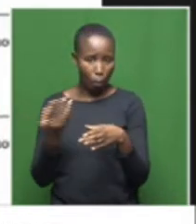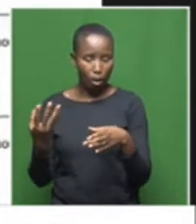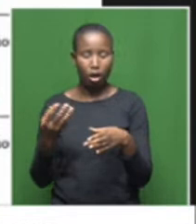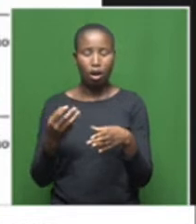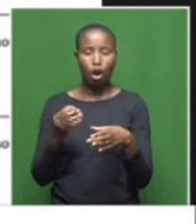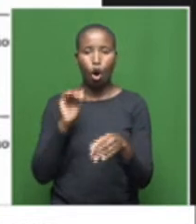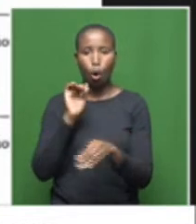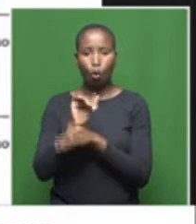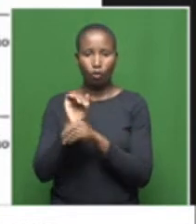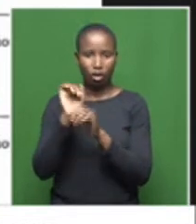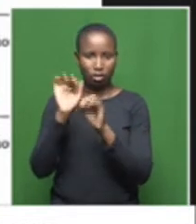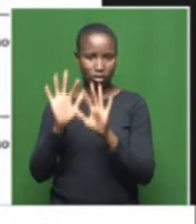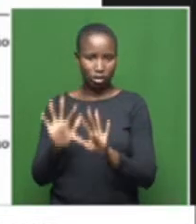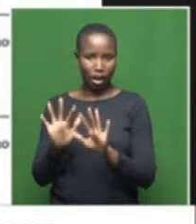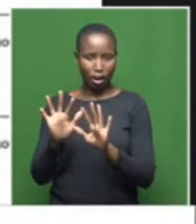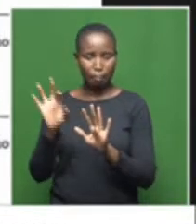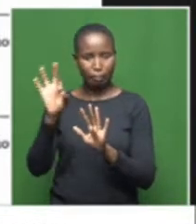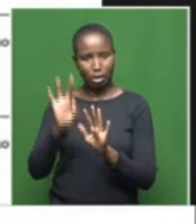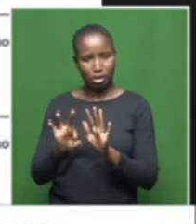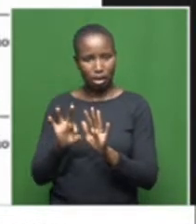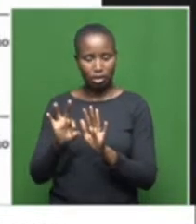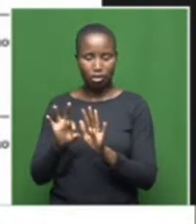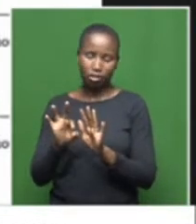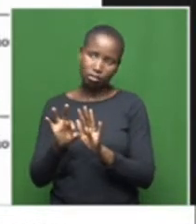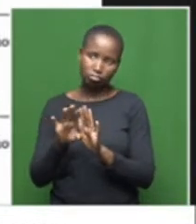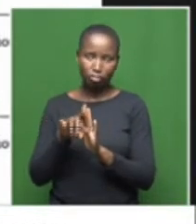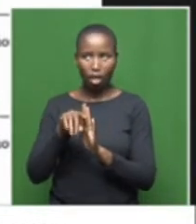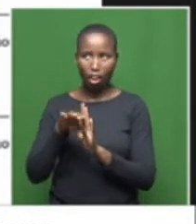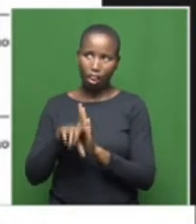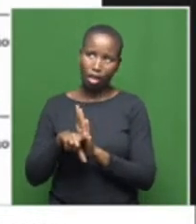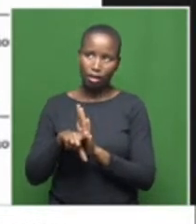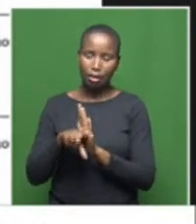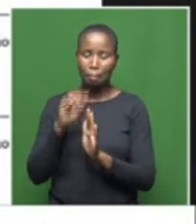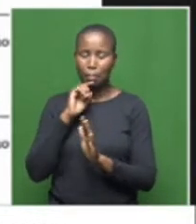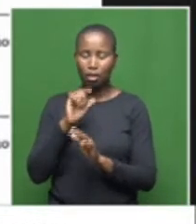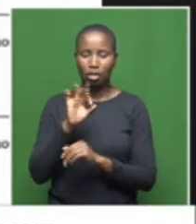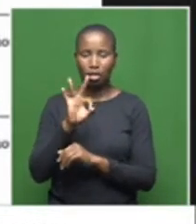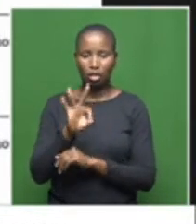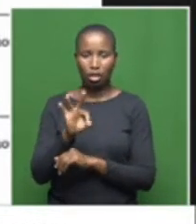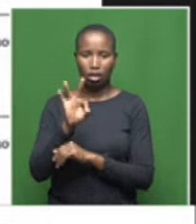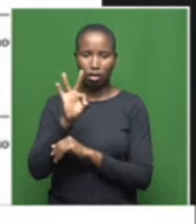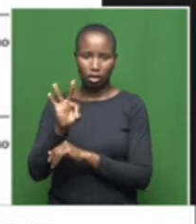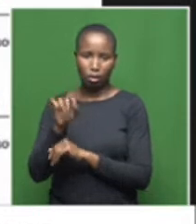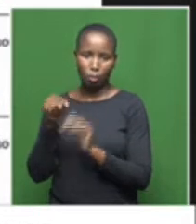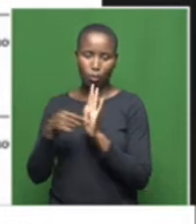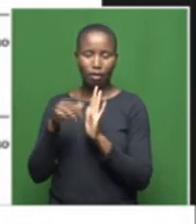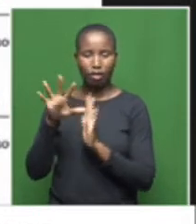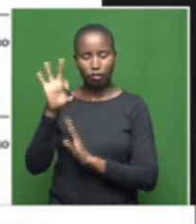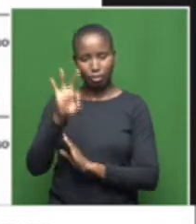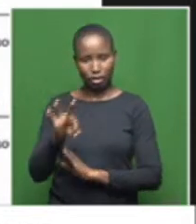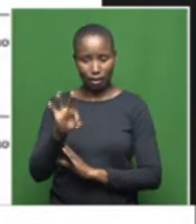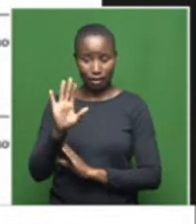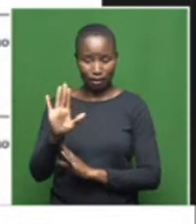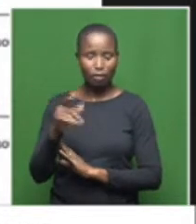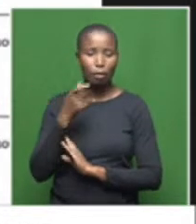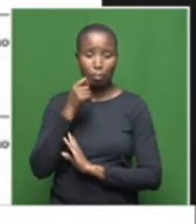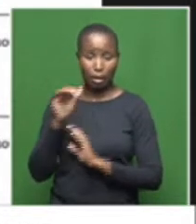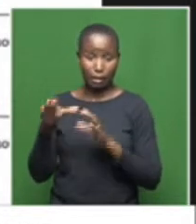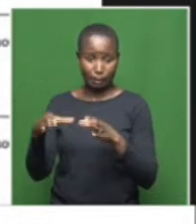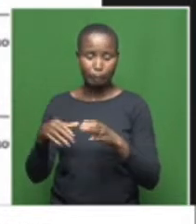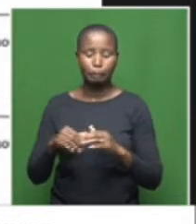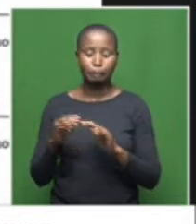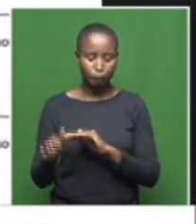over 10% less of coverage at just 43.5% for the men. Individual adults